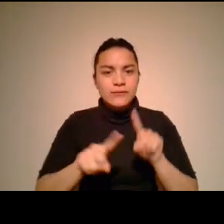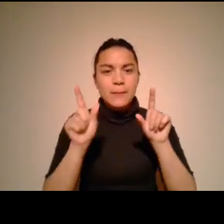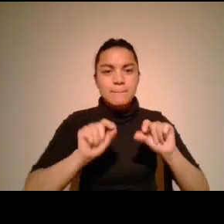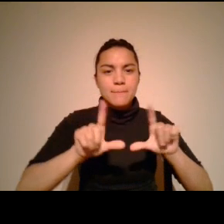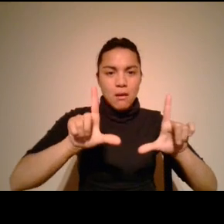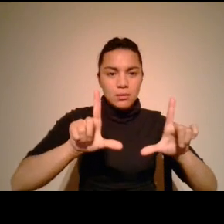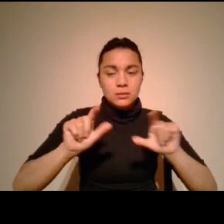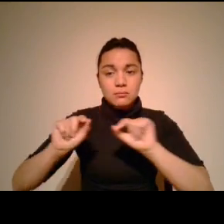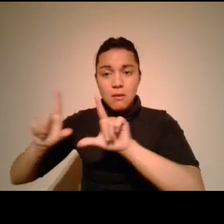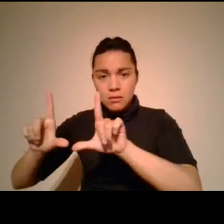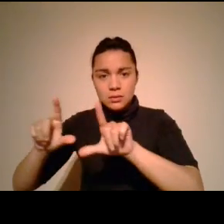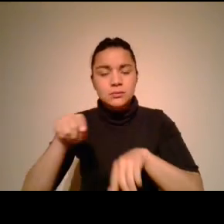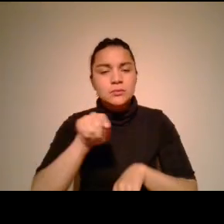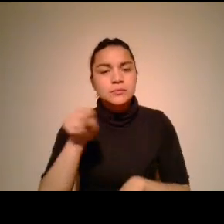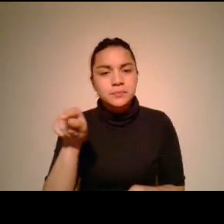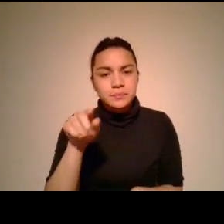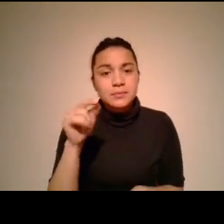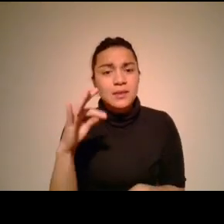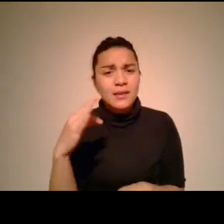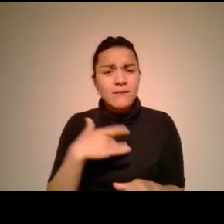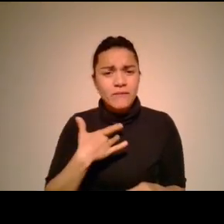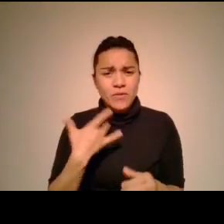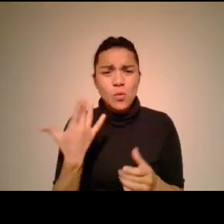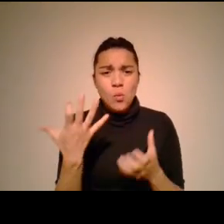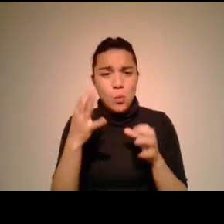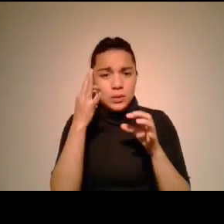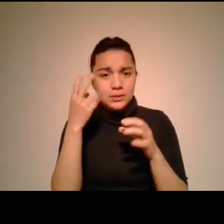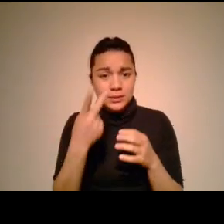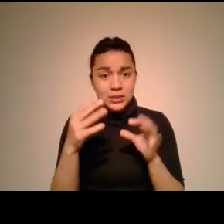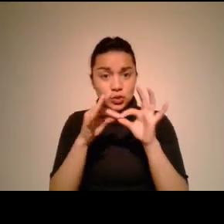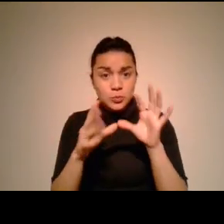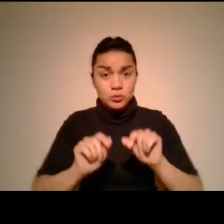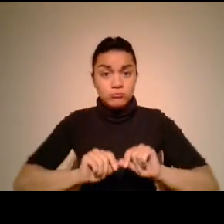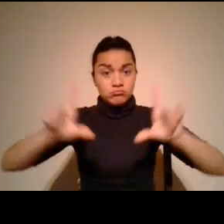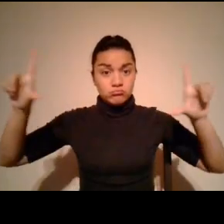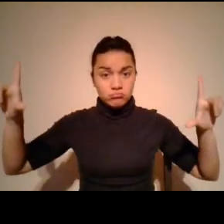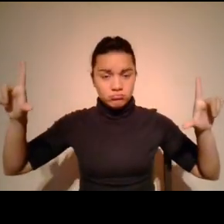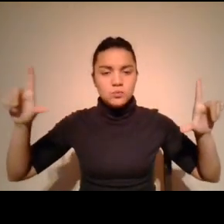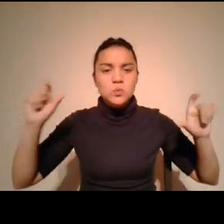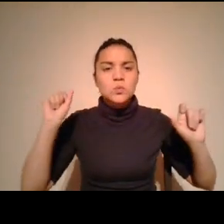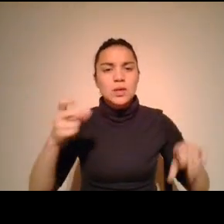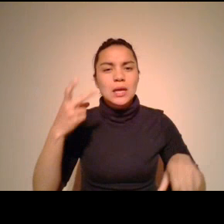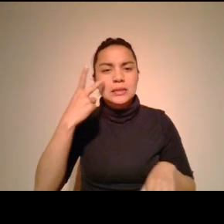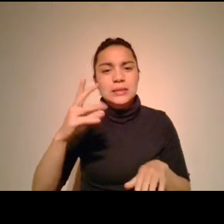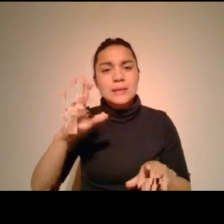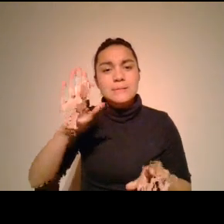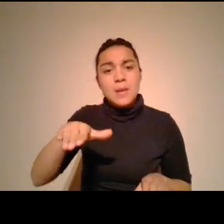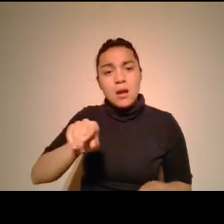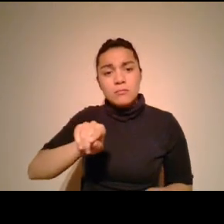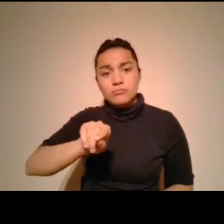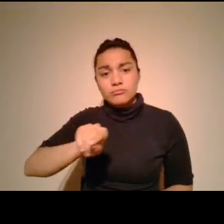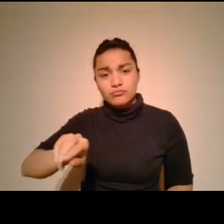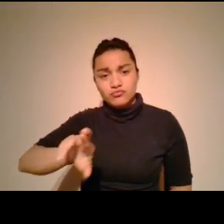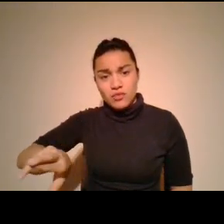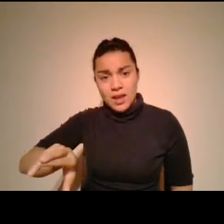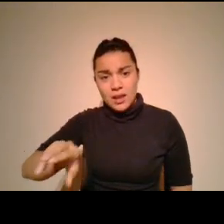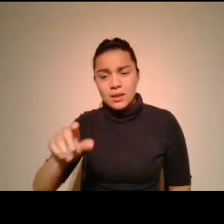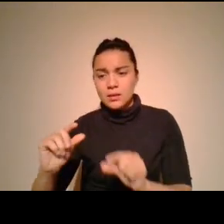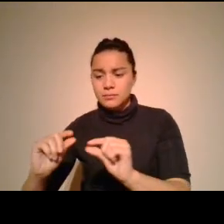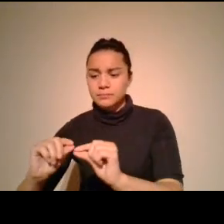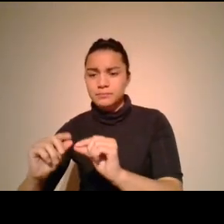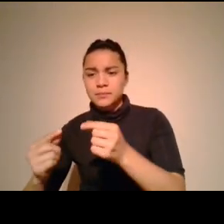if necessary, you can enlarge any webcam at any time. There should be an arrow on the webcam that will enable